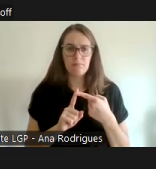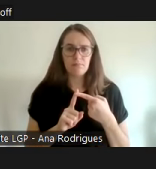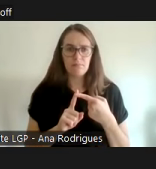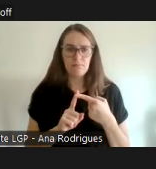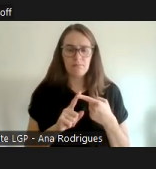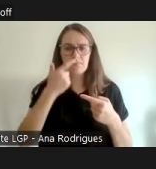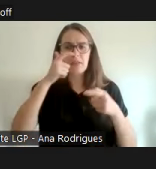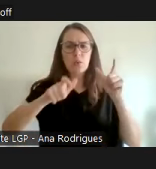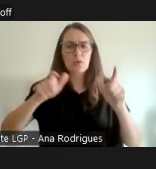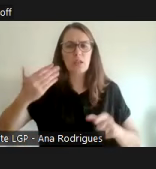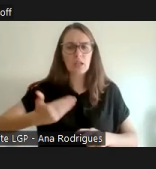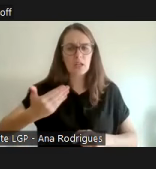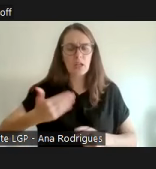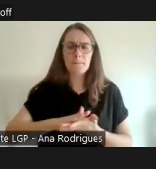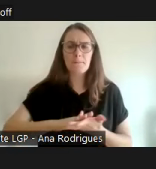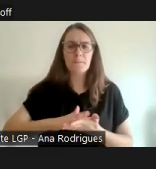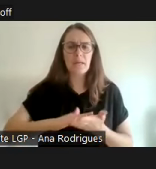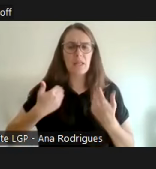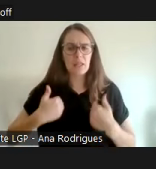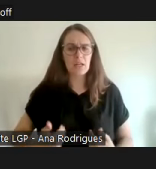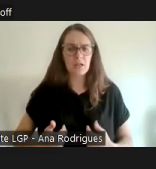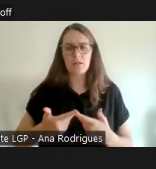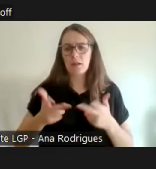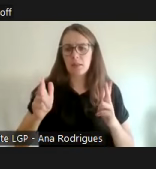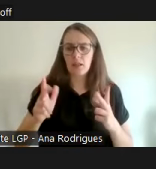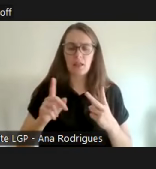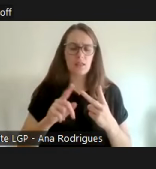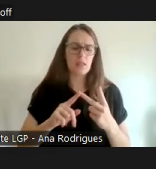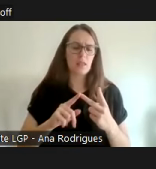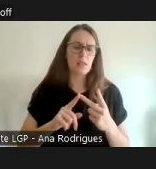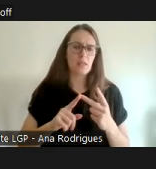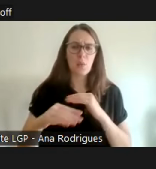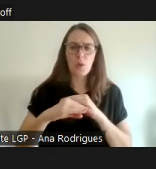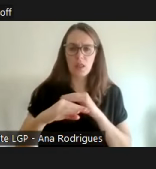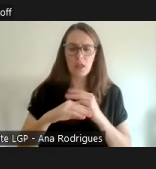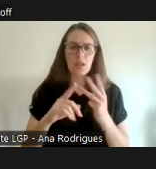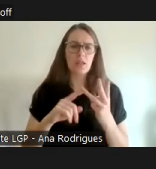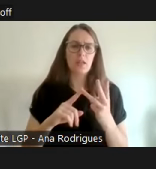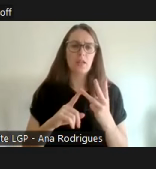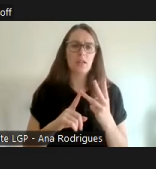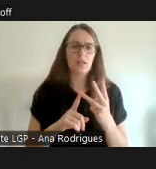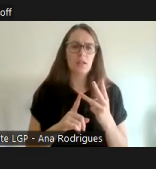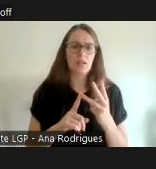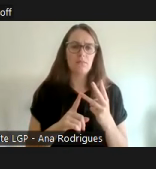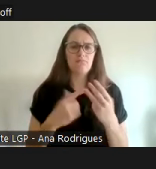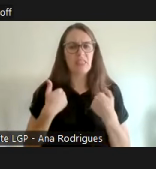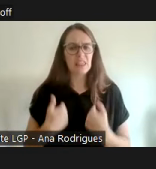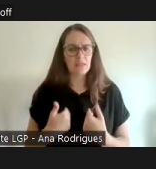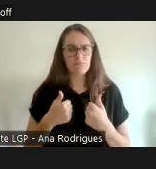human rights, fundamental rights like freedom, like equality and dignity.